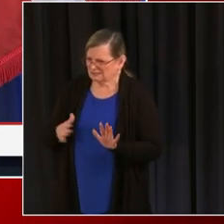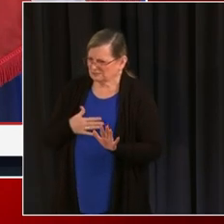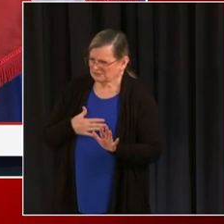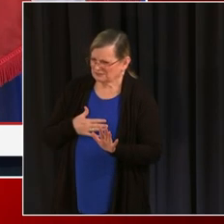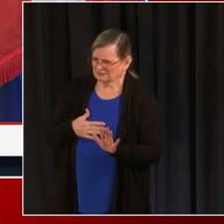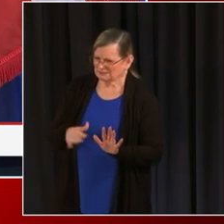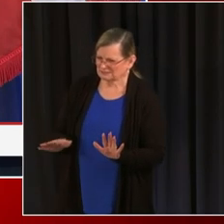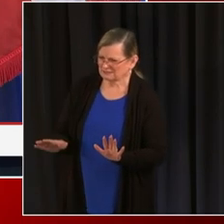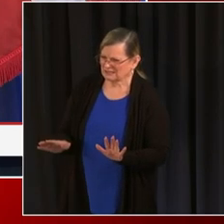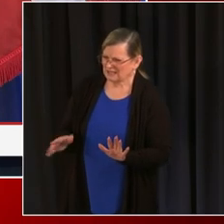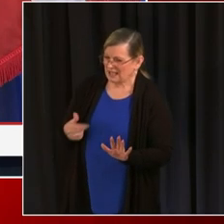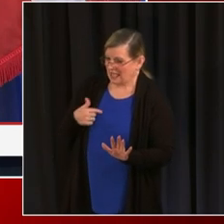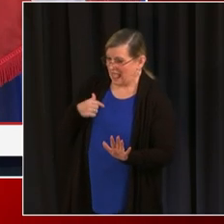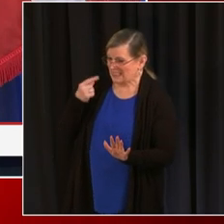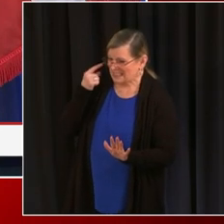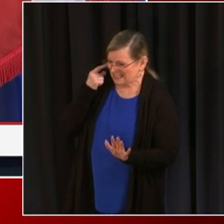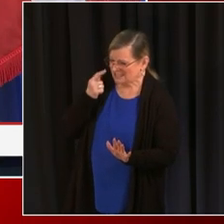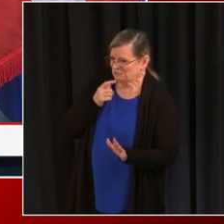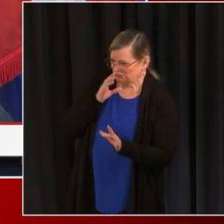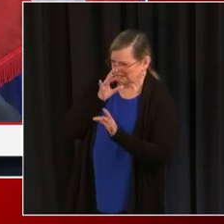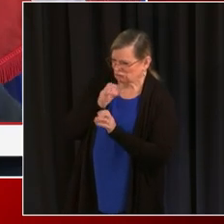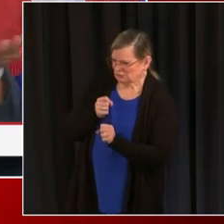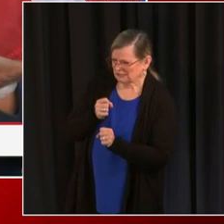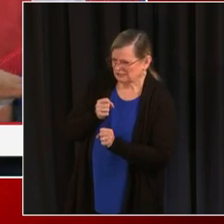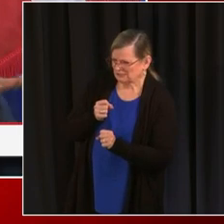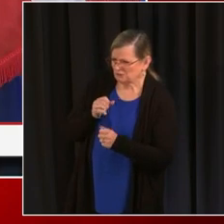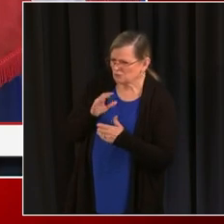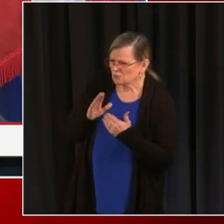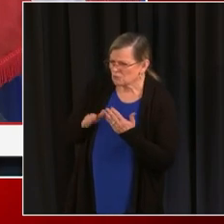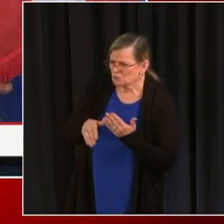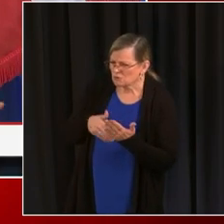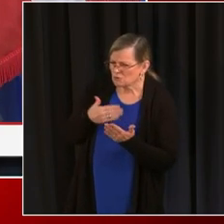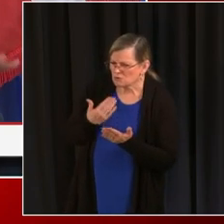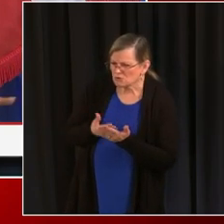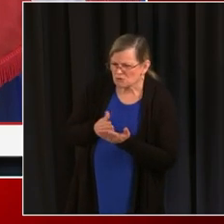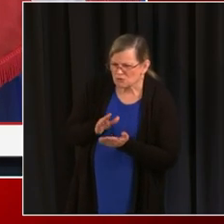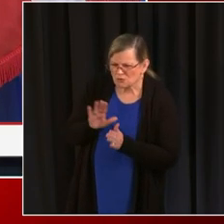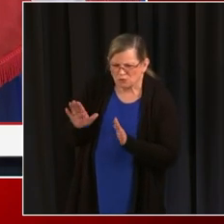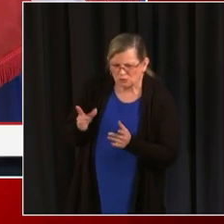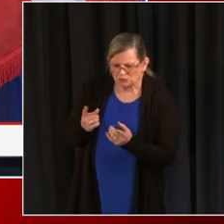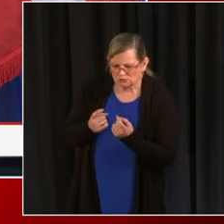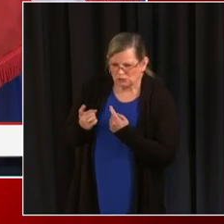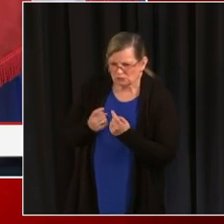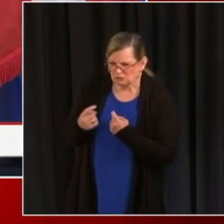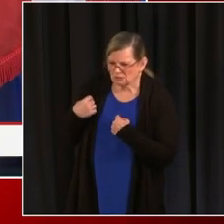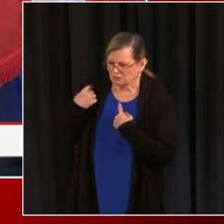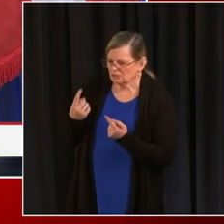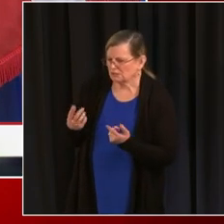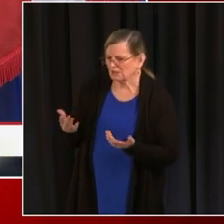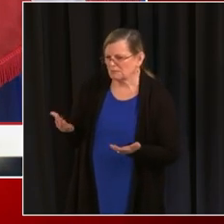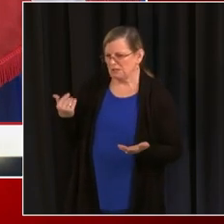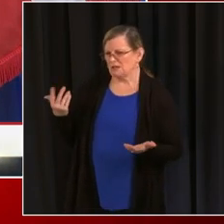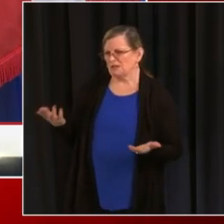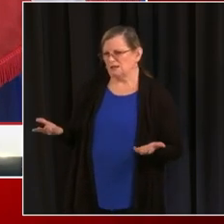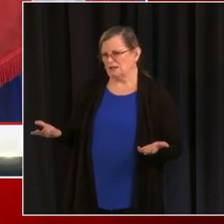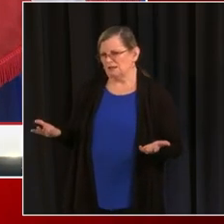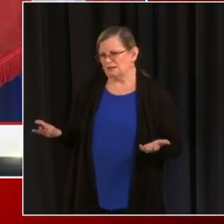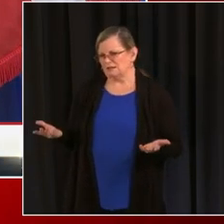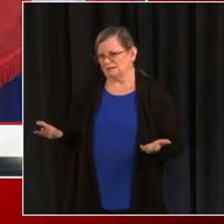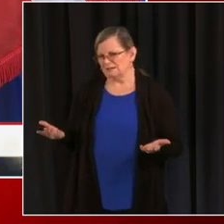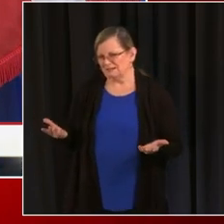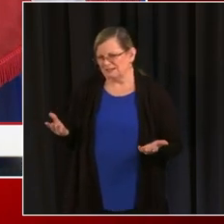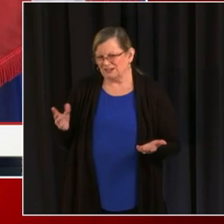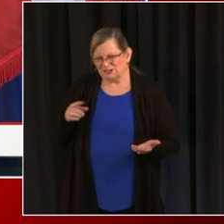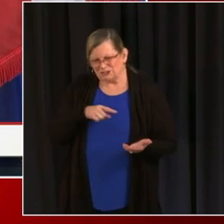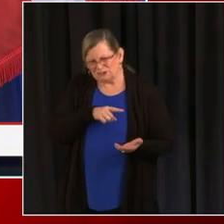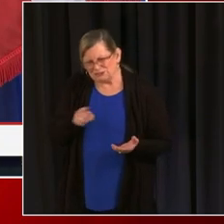reopening. And I just think it's interesting that all of the, just in those two cases, for example, those tensions